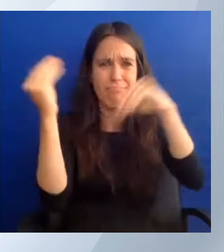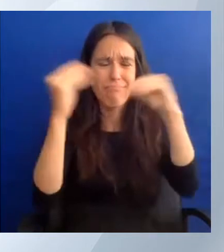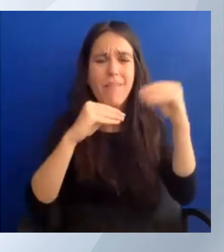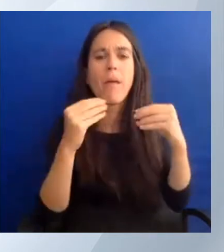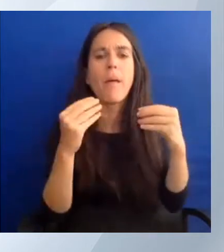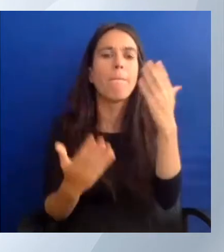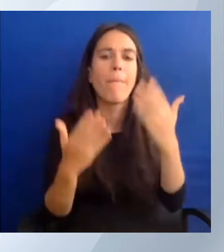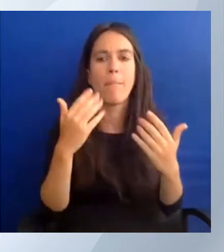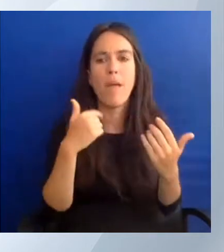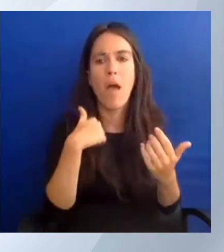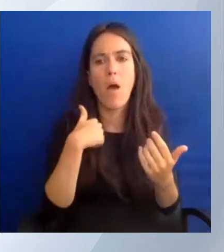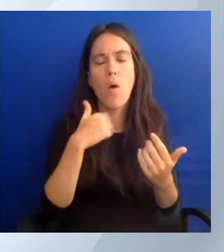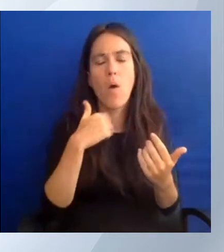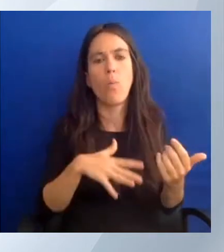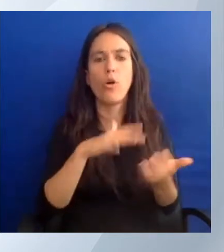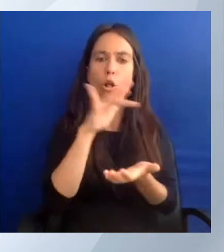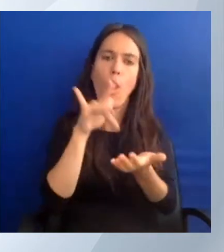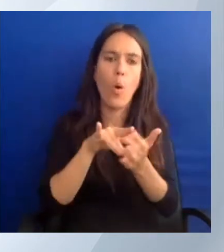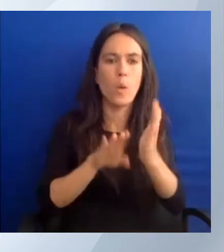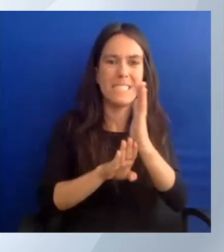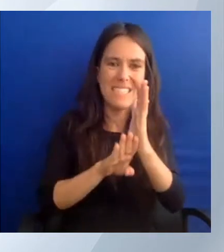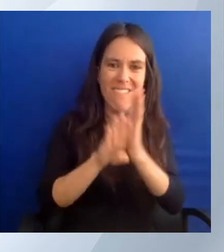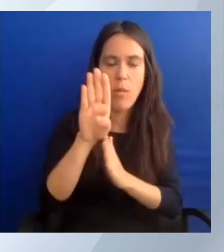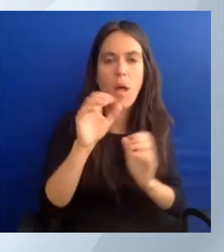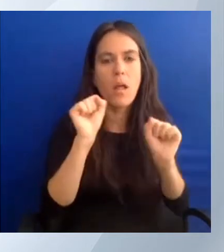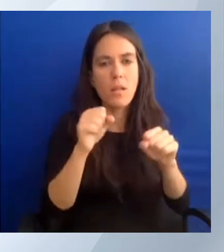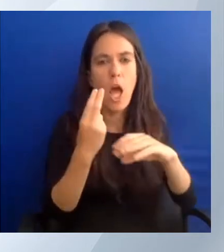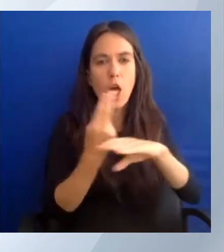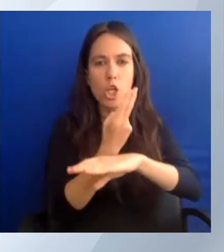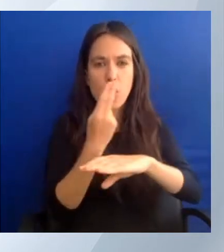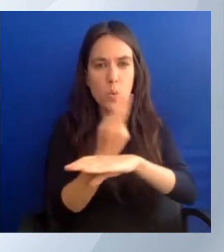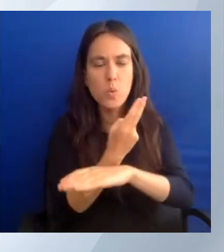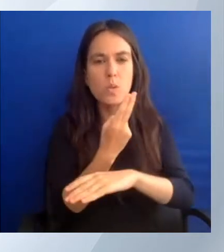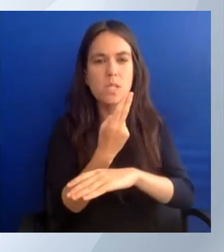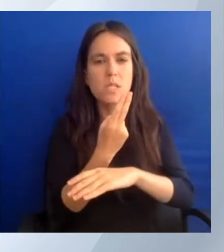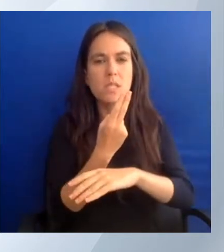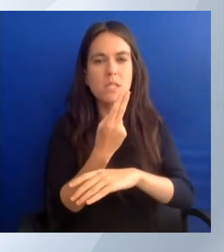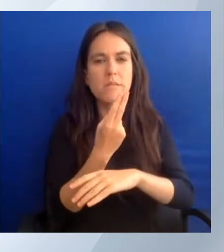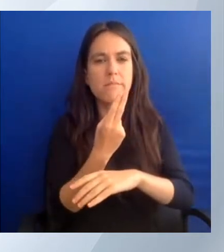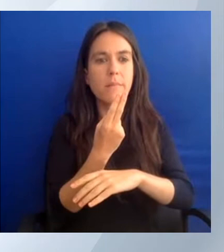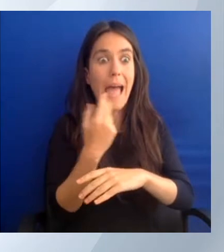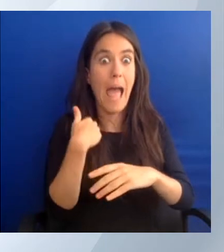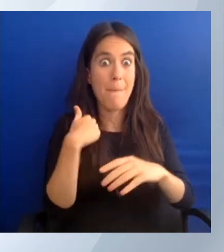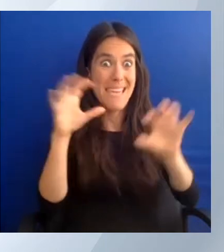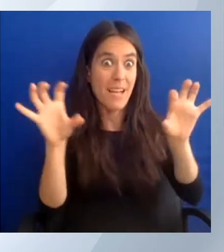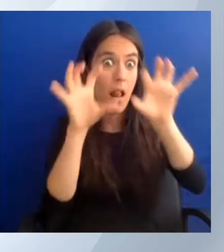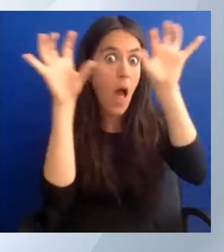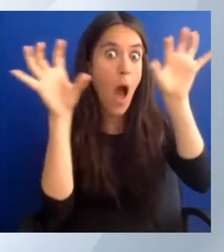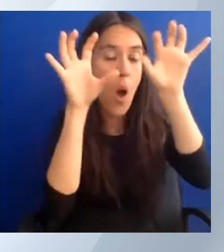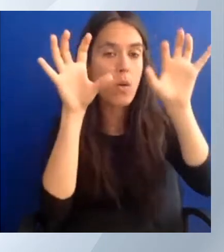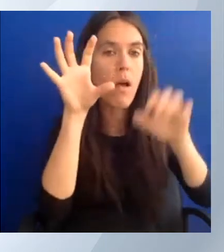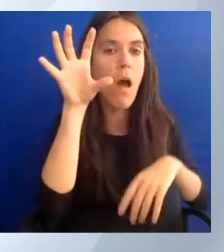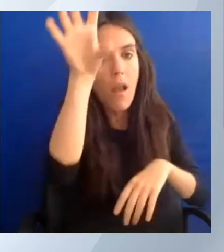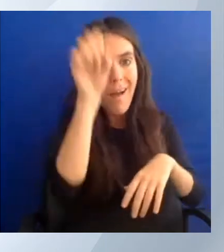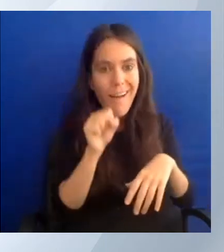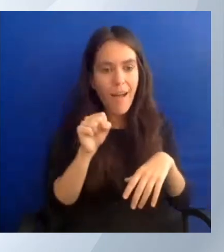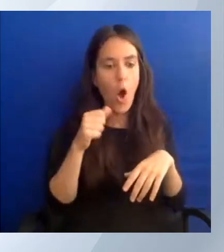doing local development, I can use a Redis state store. If I am in the cloud, I can use Redis, or I can